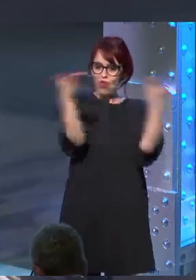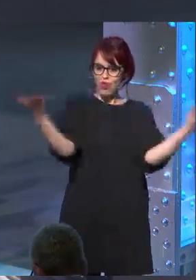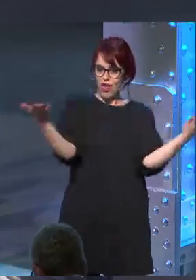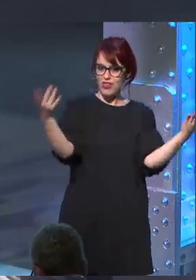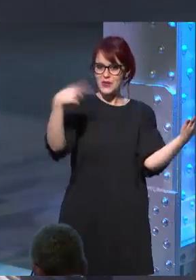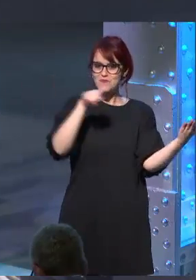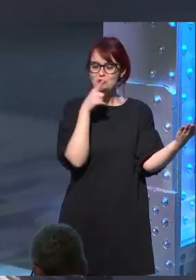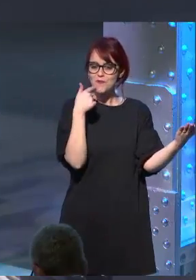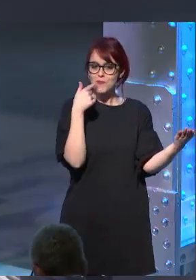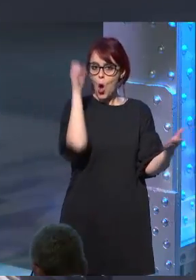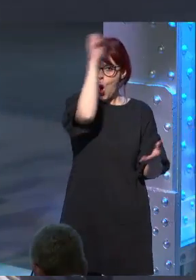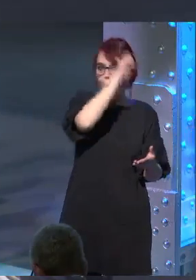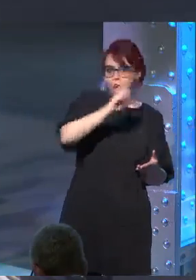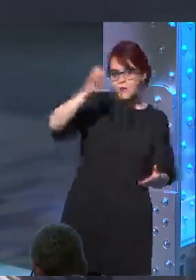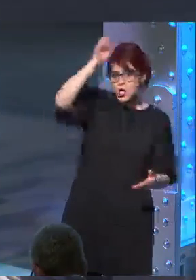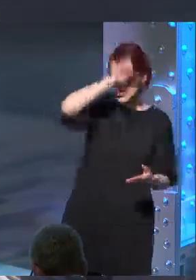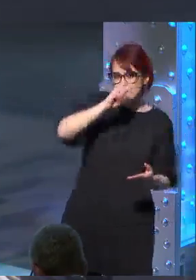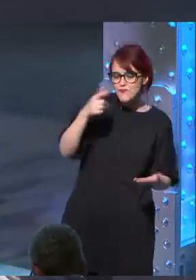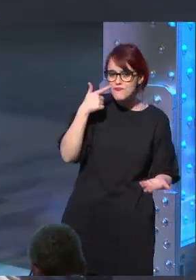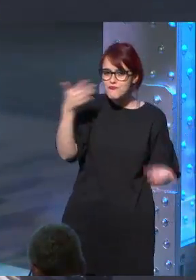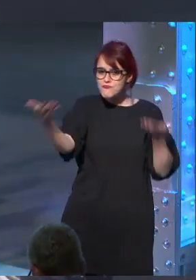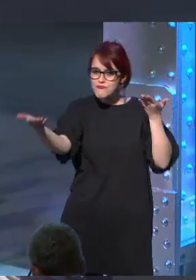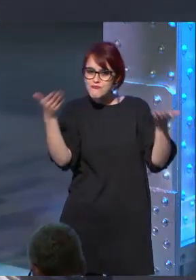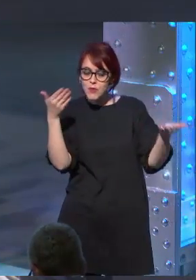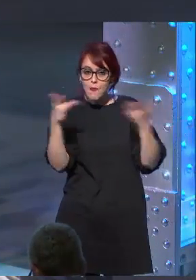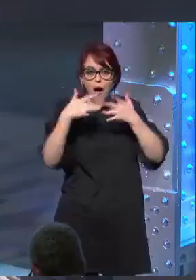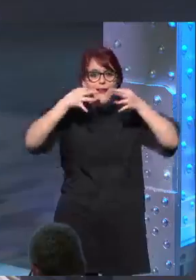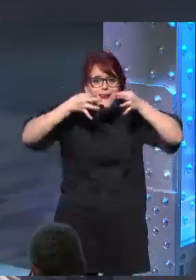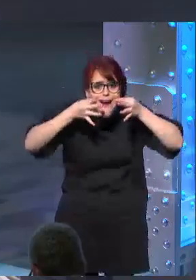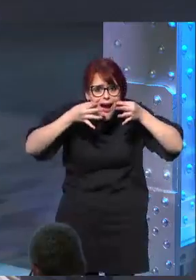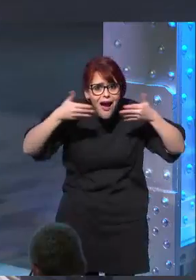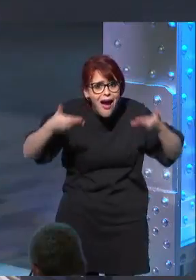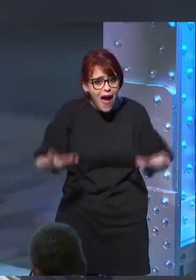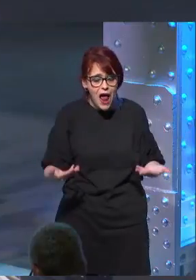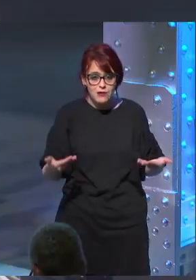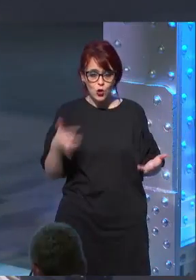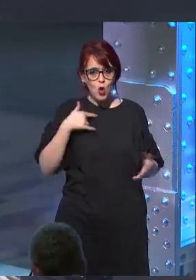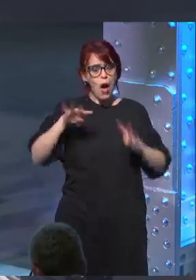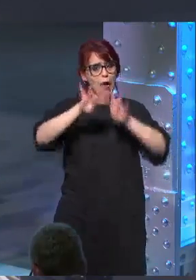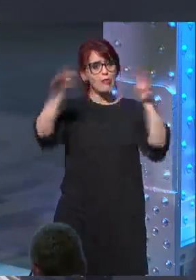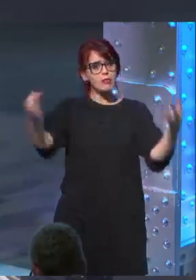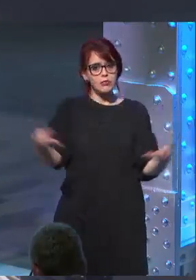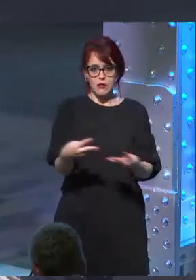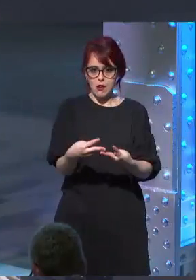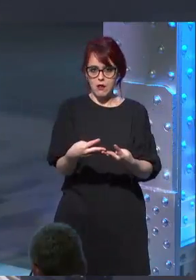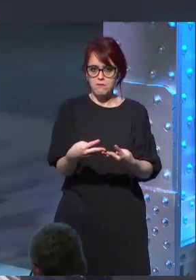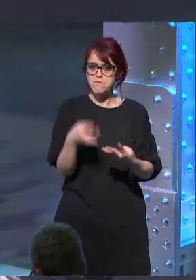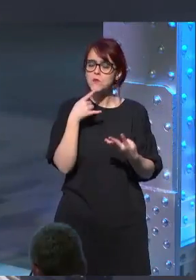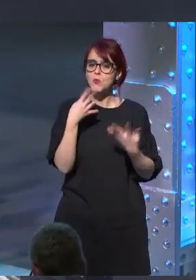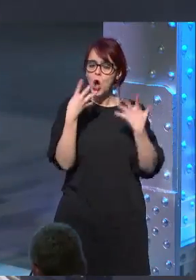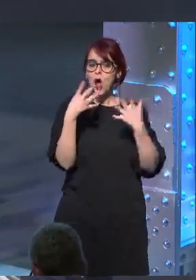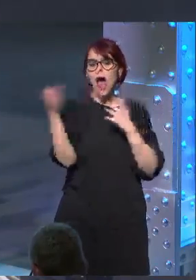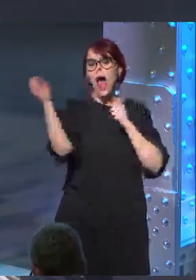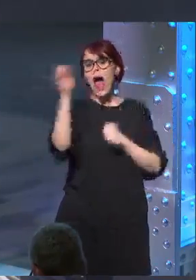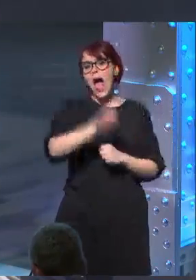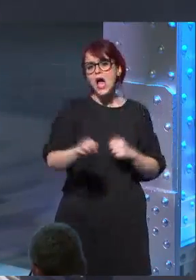that we have that is biasing our perception of what reality is. I have been connected to